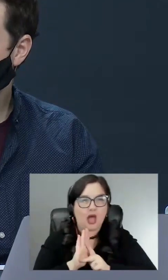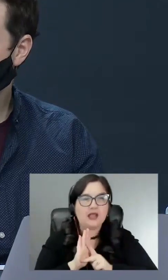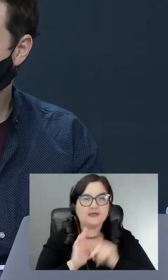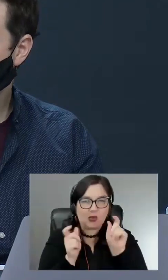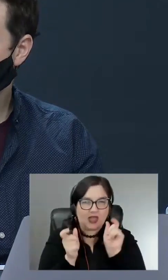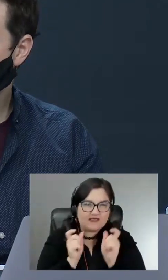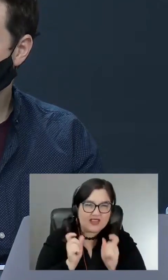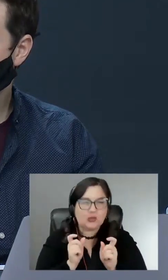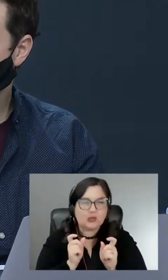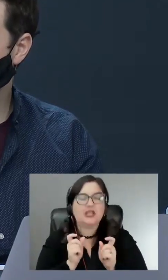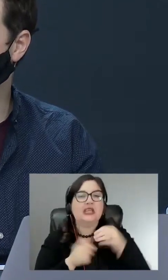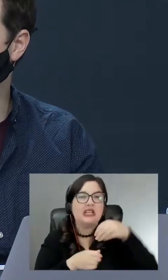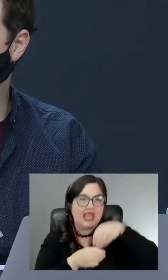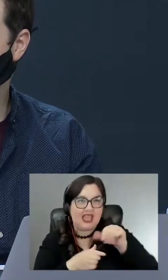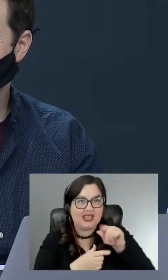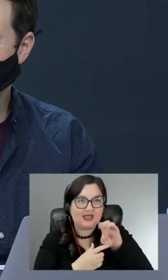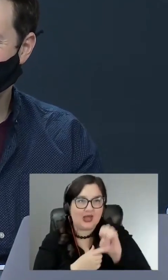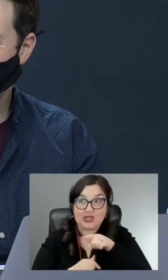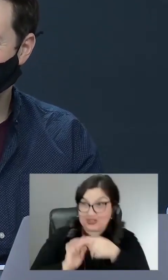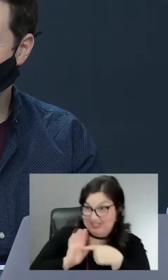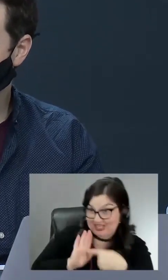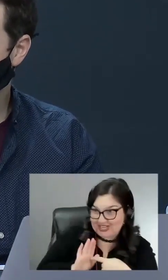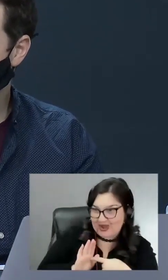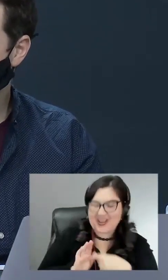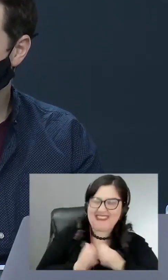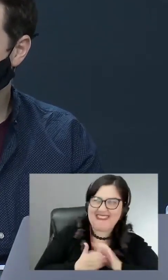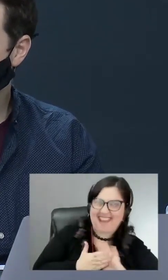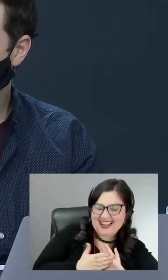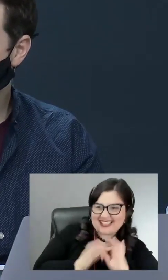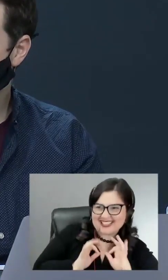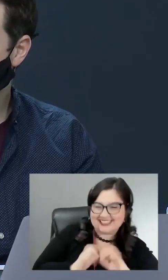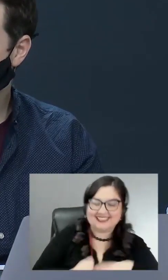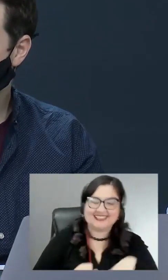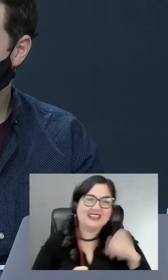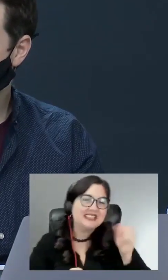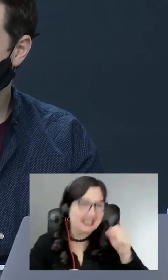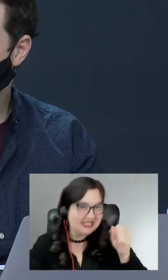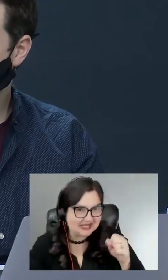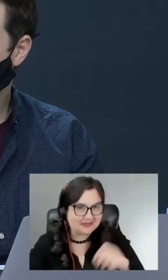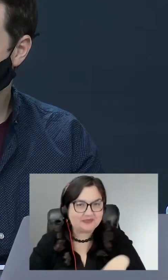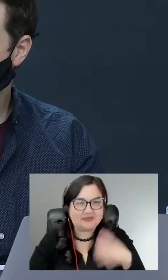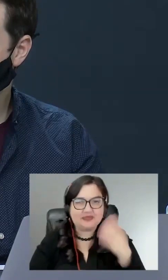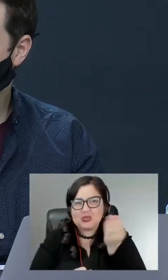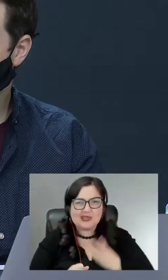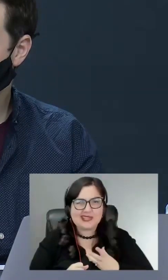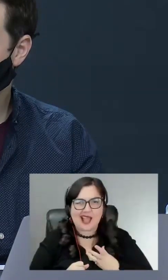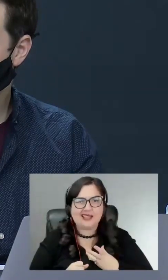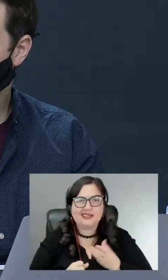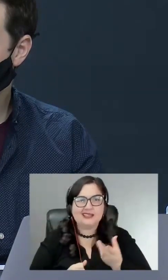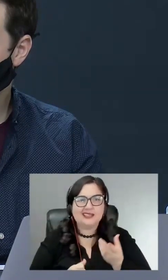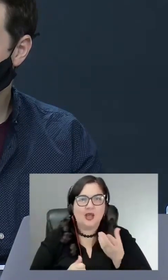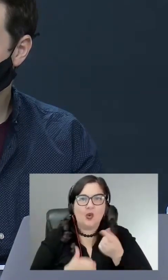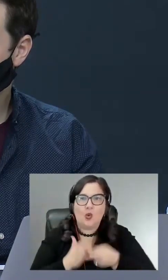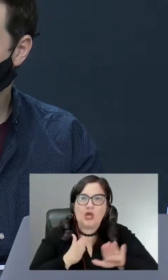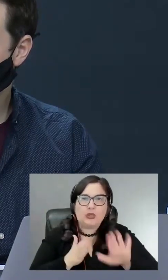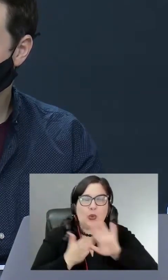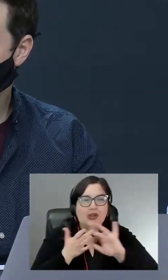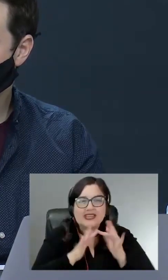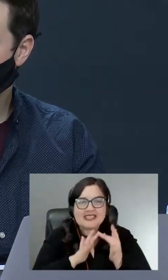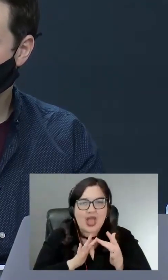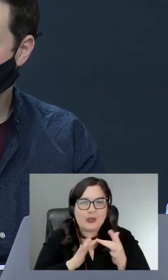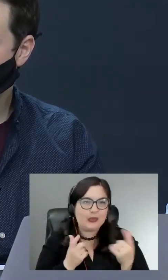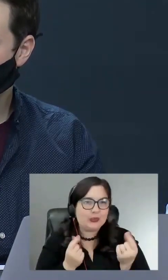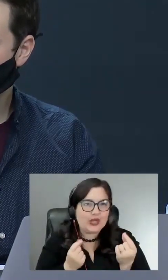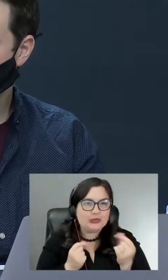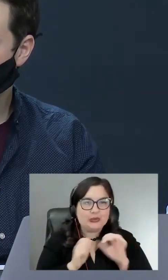show you a little bit. You're gonna show? Nice. And so you basically tell us sort of what you want your network to do and how it should work and how it should route, and we go out and